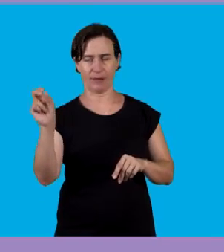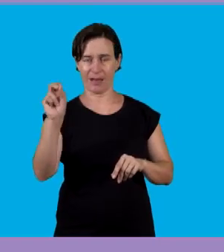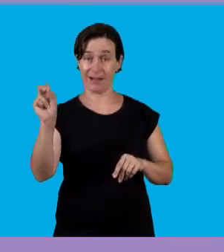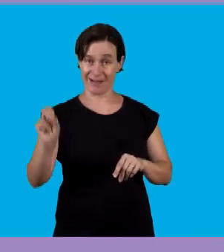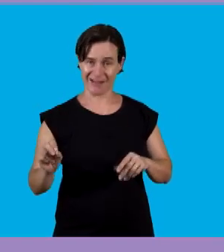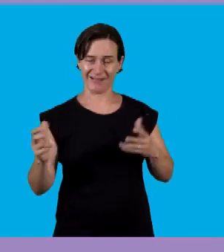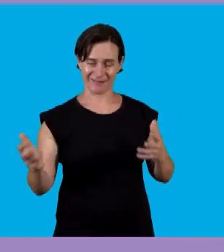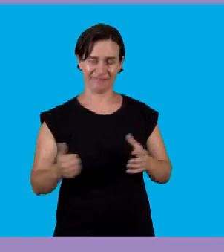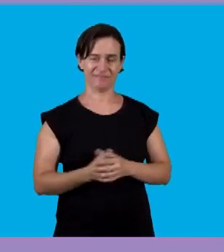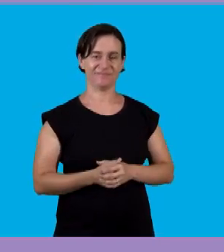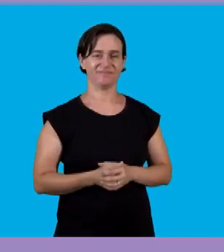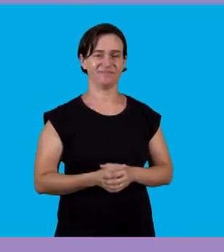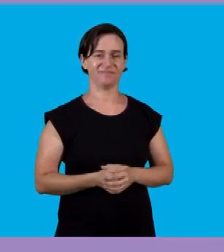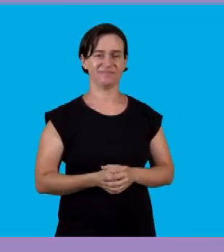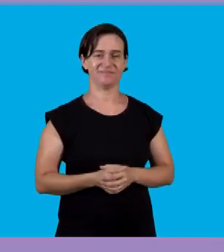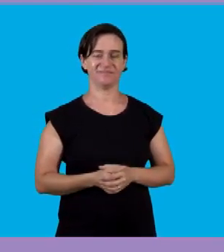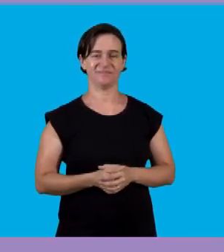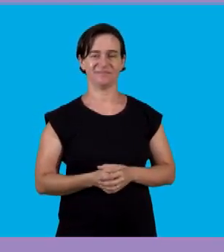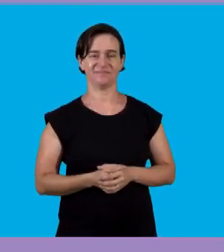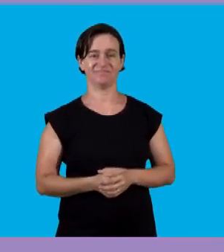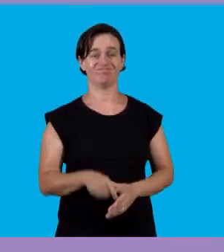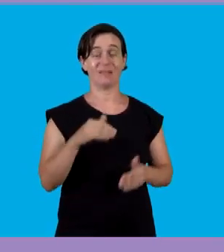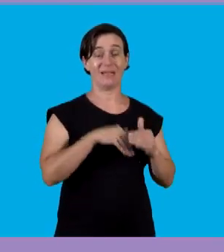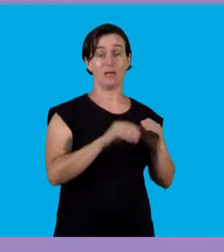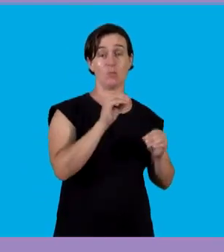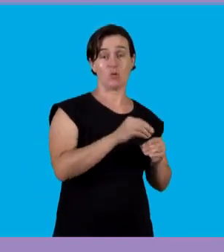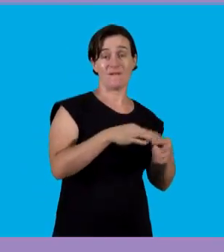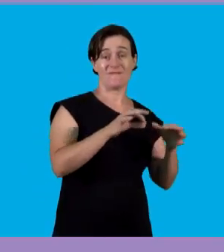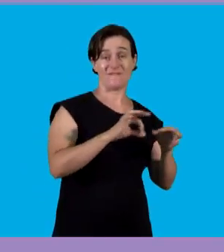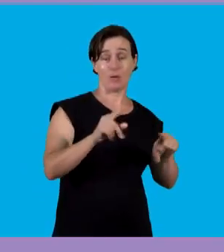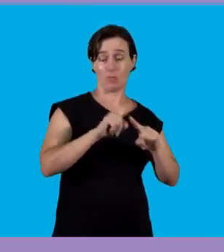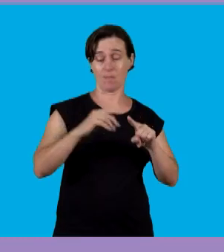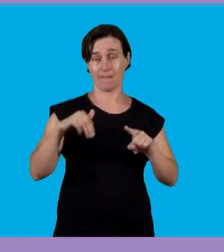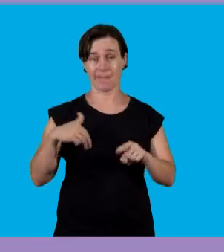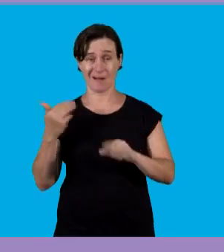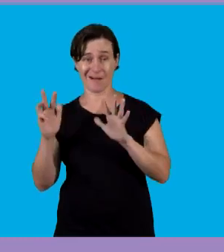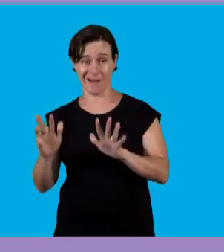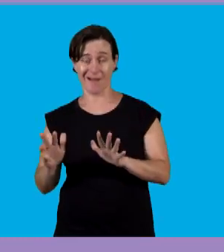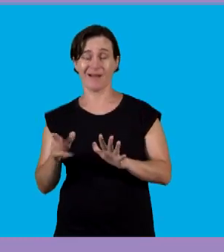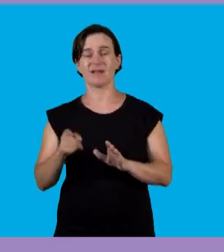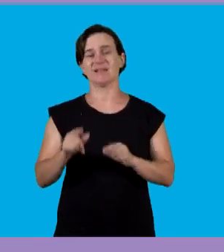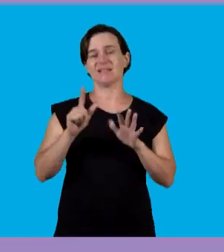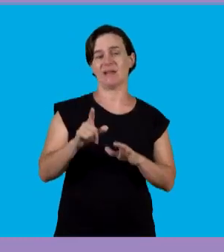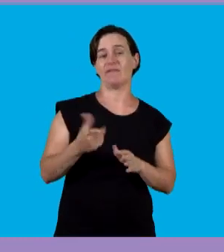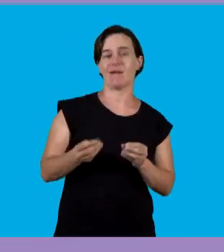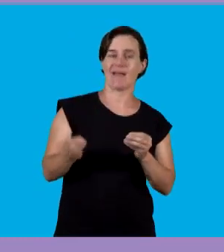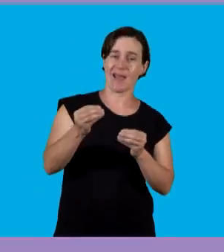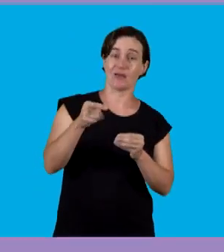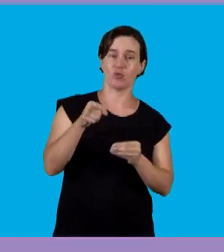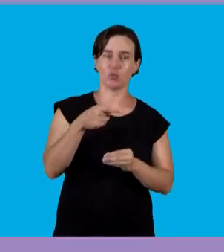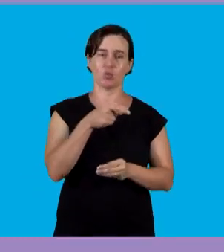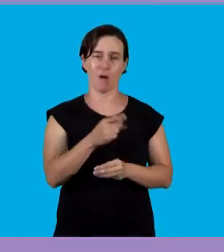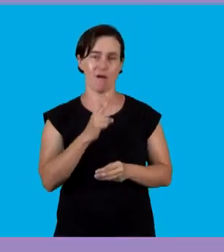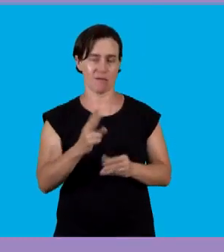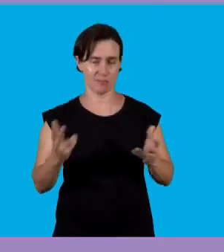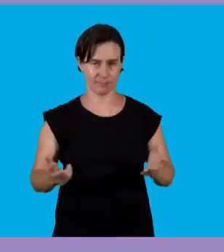Since as well it's words, let's just write everything in words. So the input value is multiplied by 9 and 7